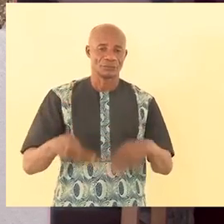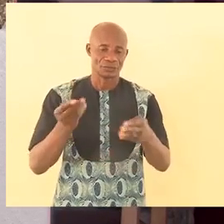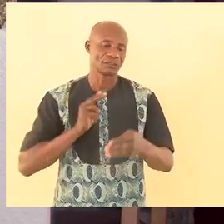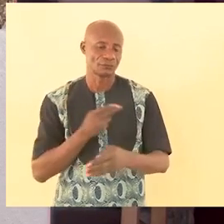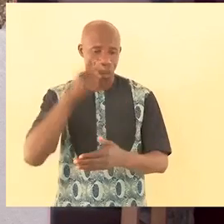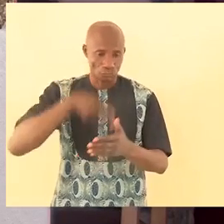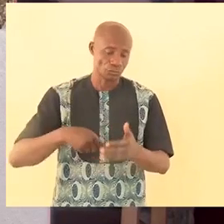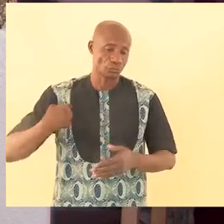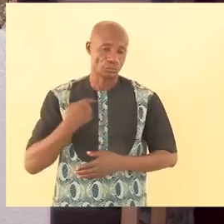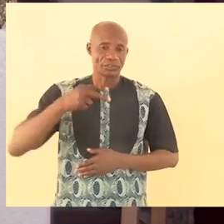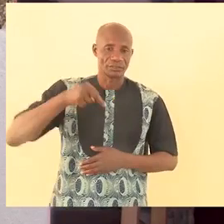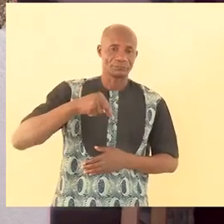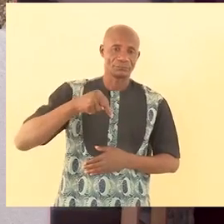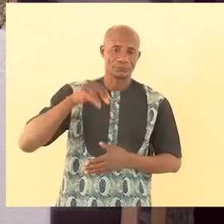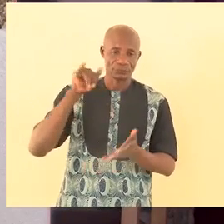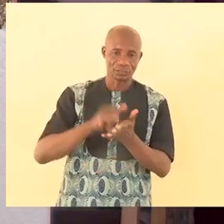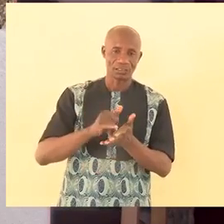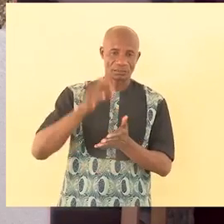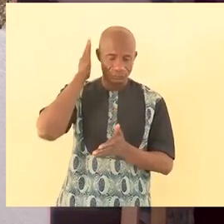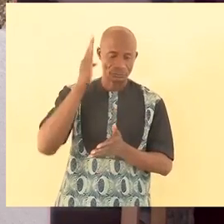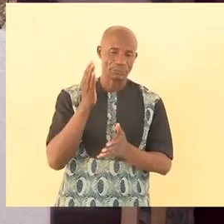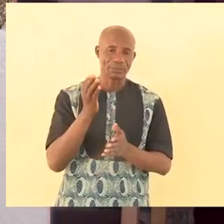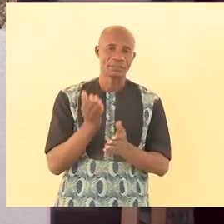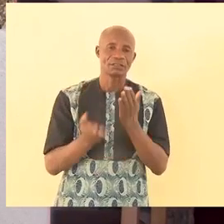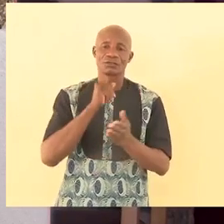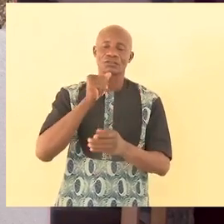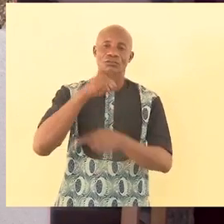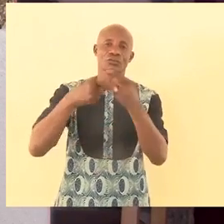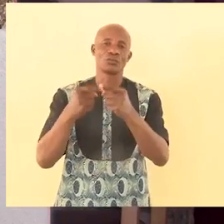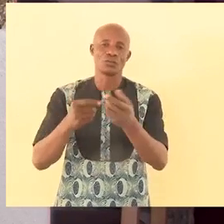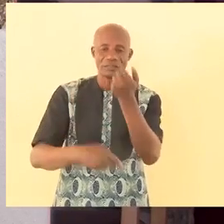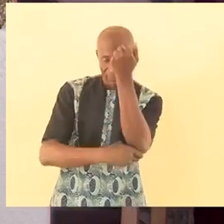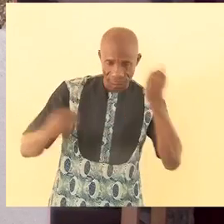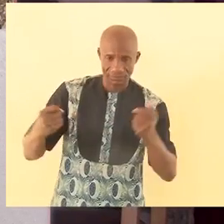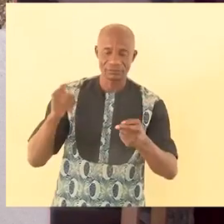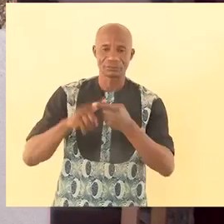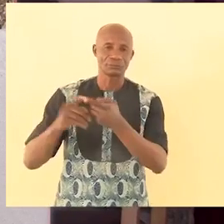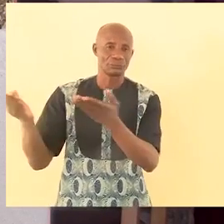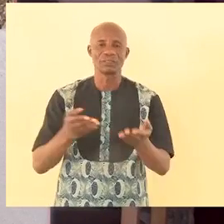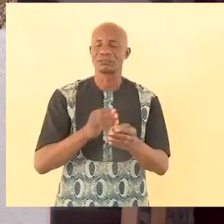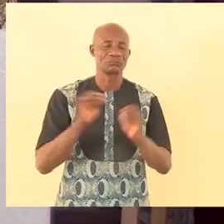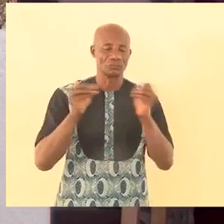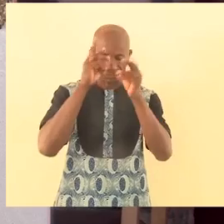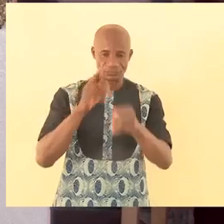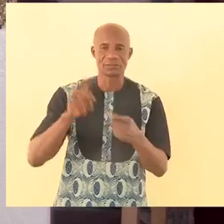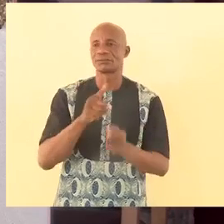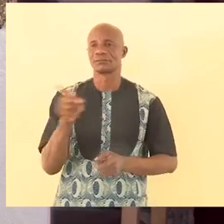And grant us what we need, that we may not also go stealing as to bring discredit to you.